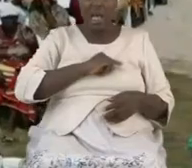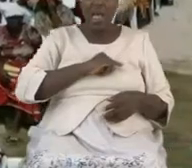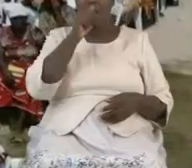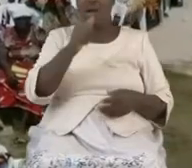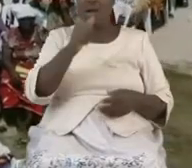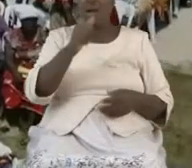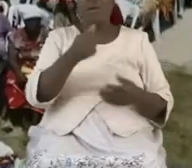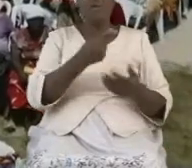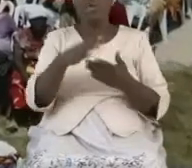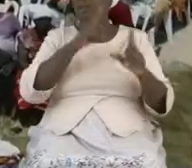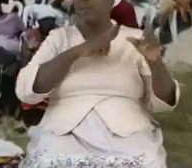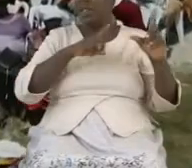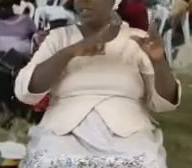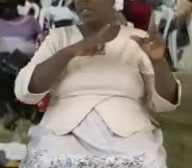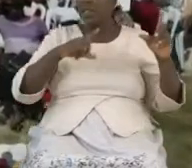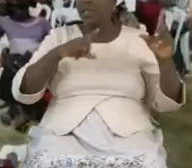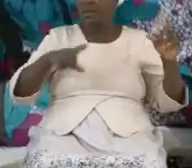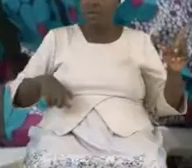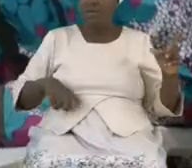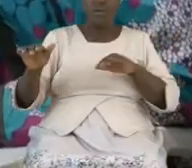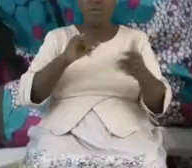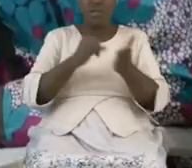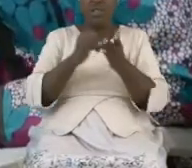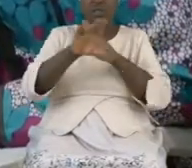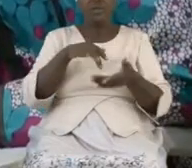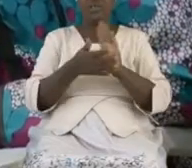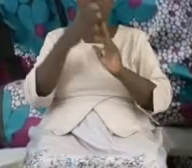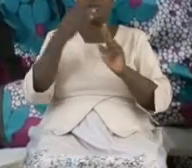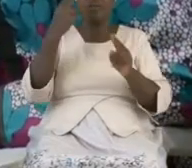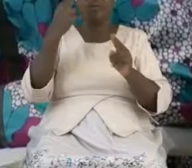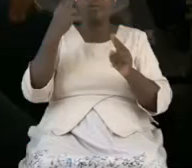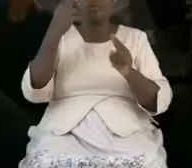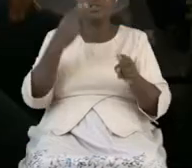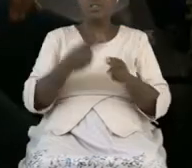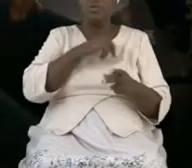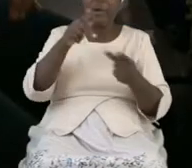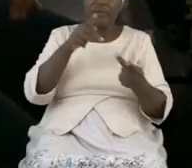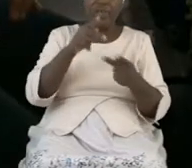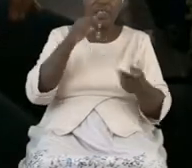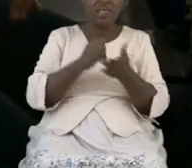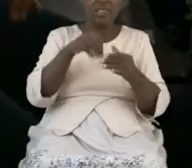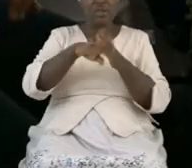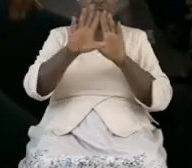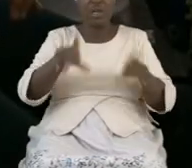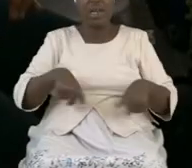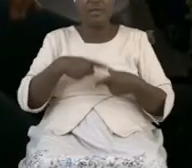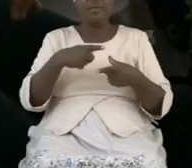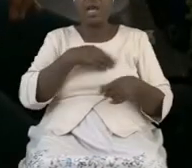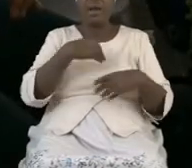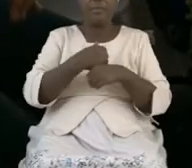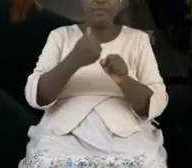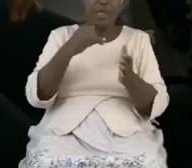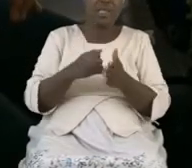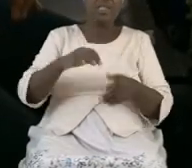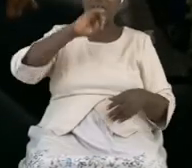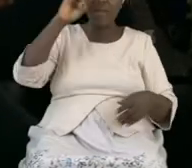Lord perform it in your life. Perfect it in your life and make it ever present